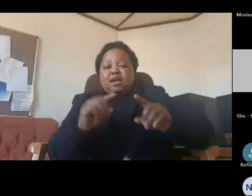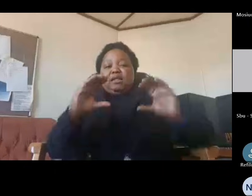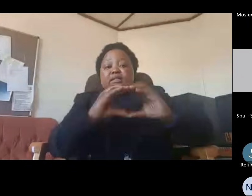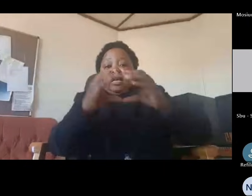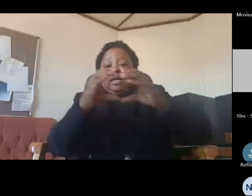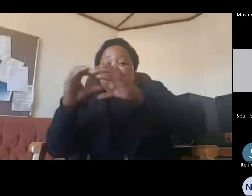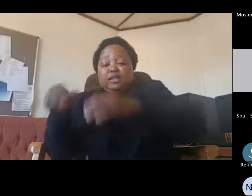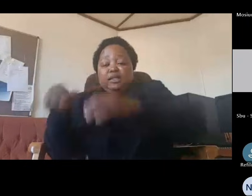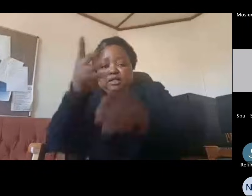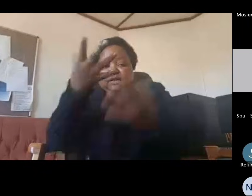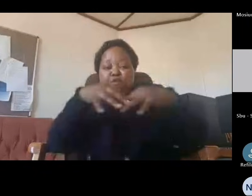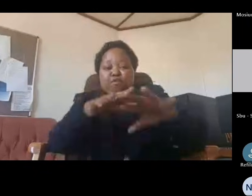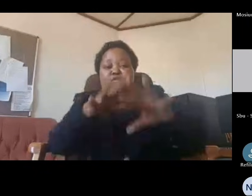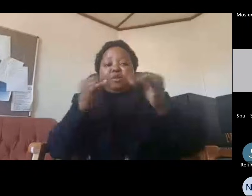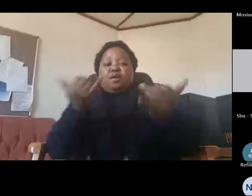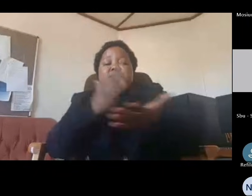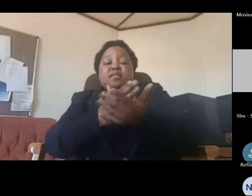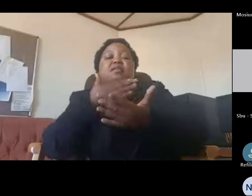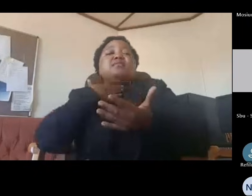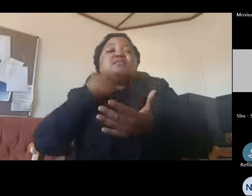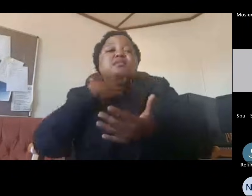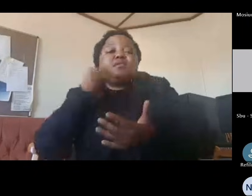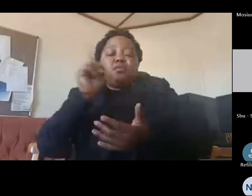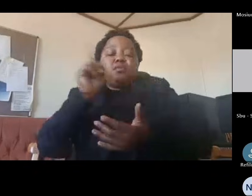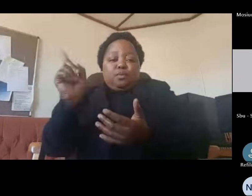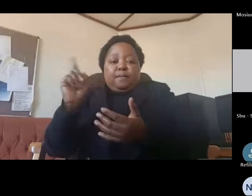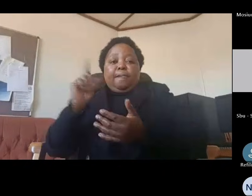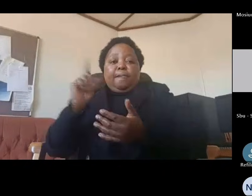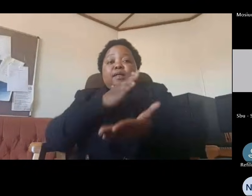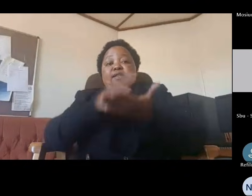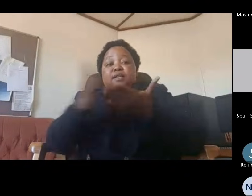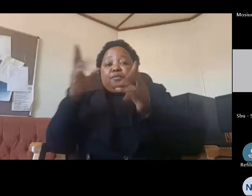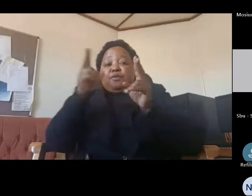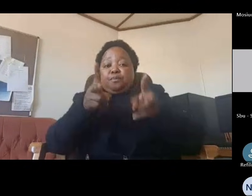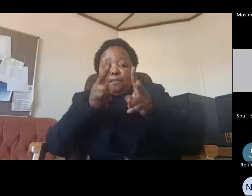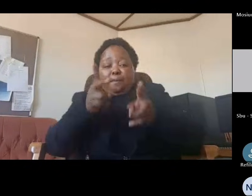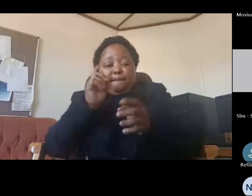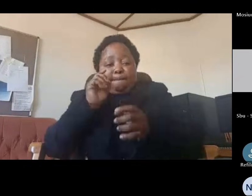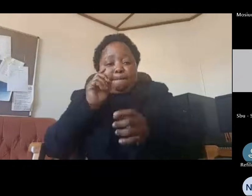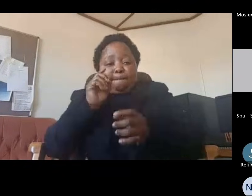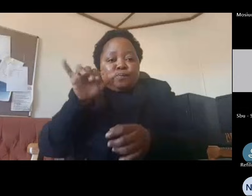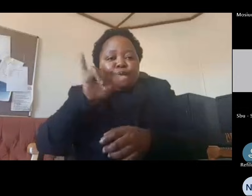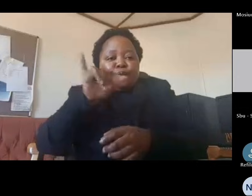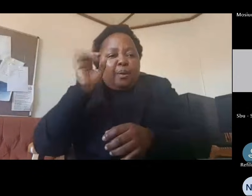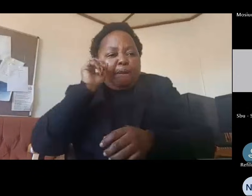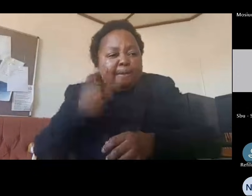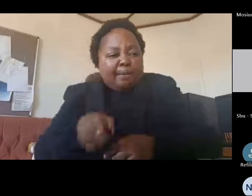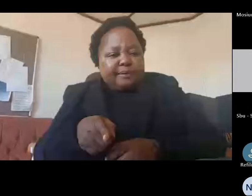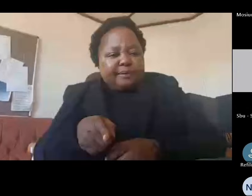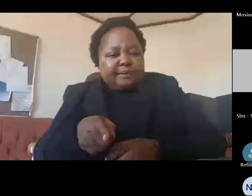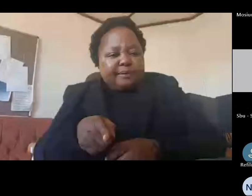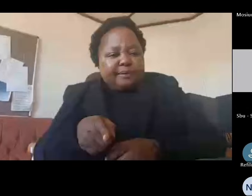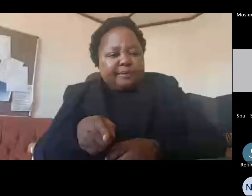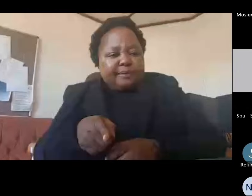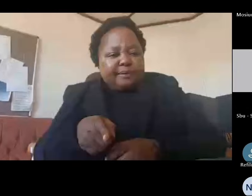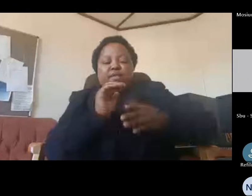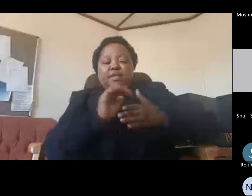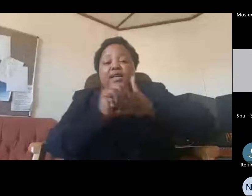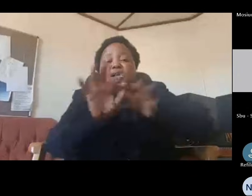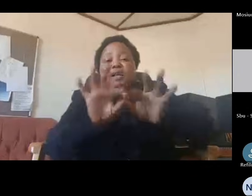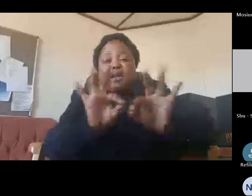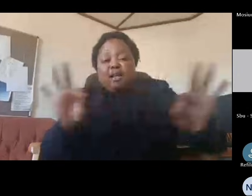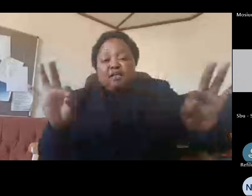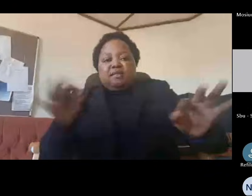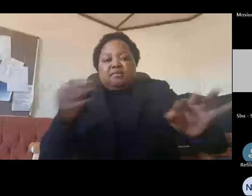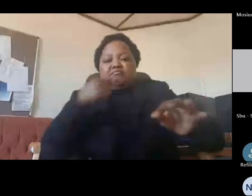really interesting is that some of the people who should be aware of these guidelines, when I showed them the